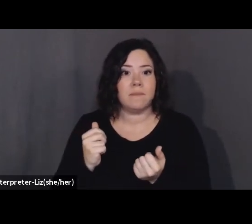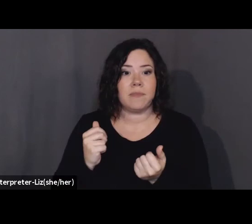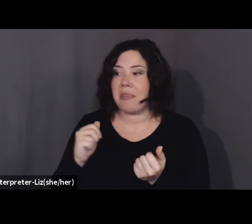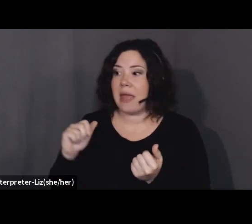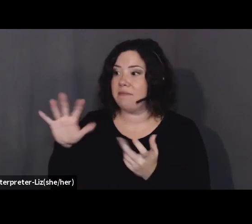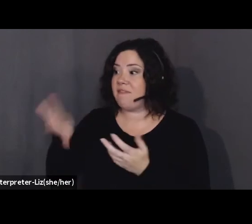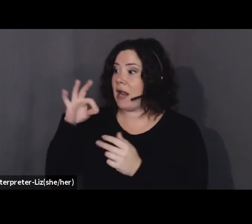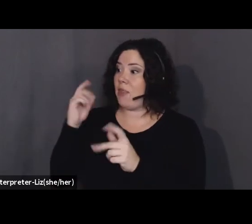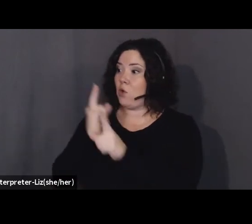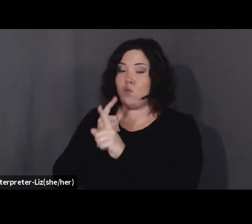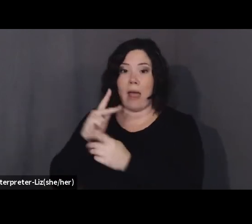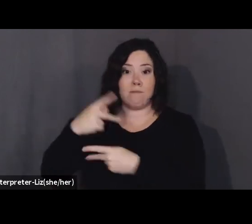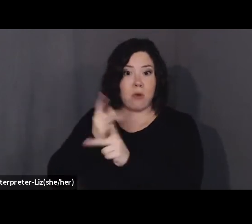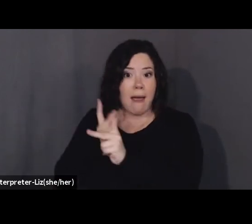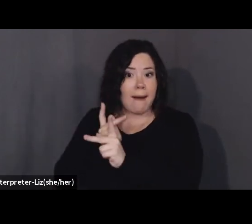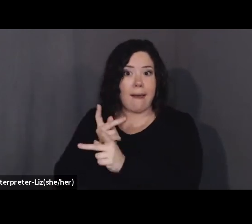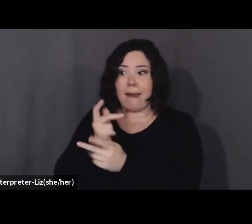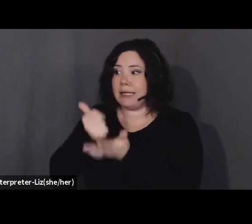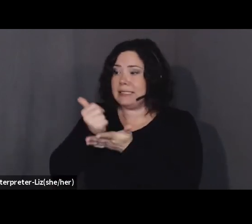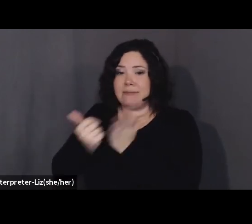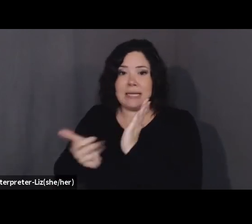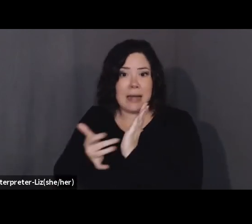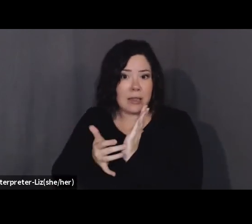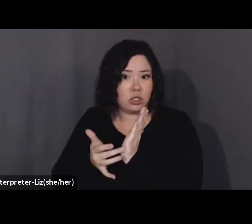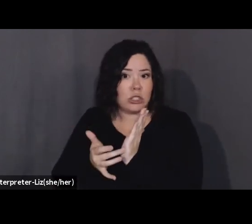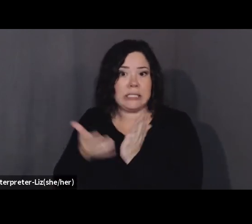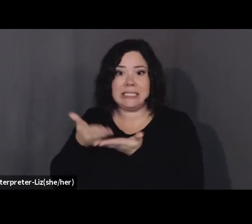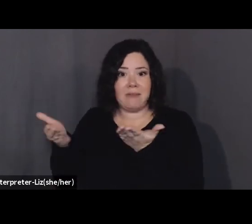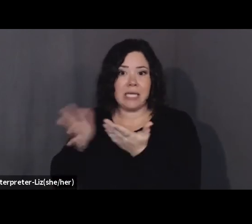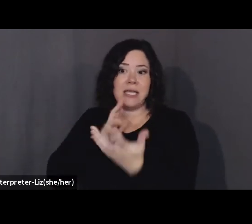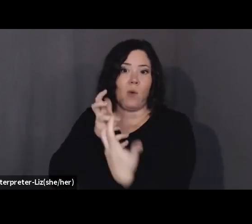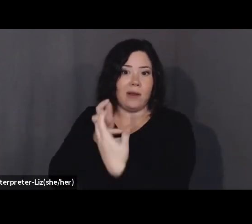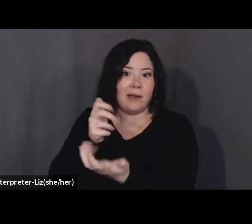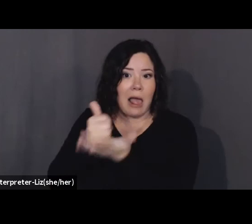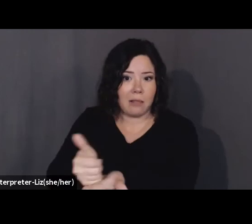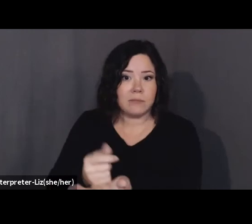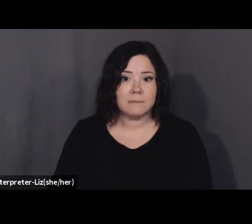correct product or assistive technology or device that would help them.